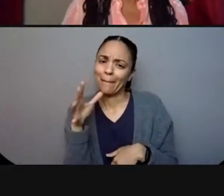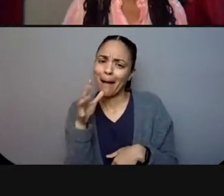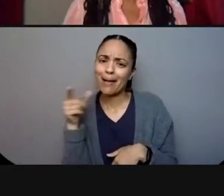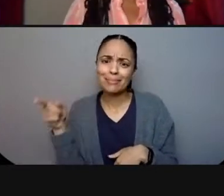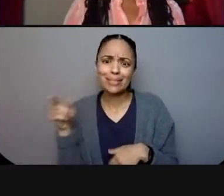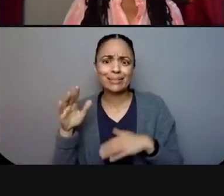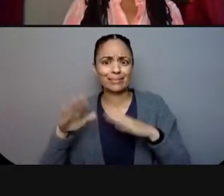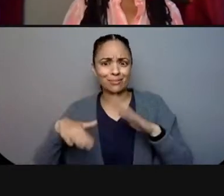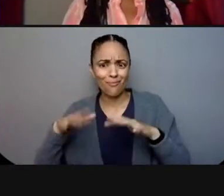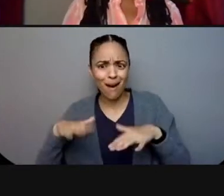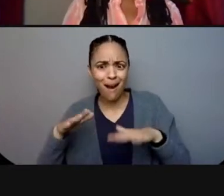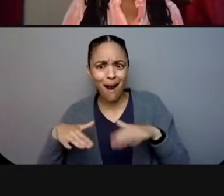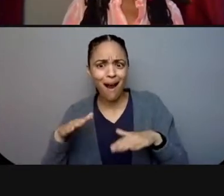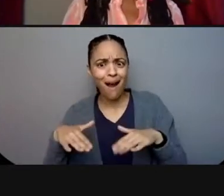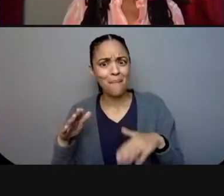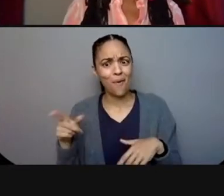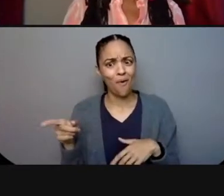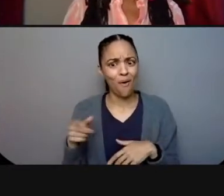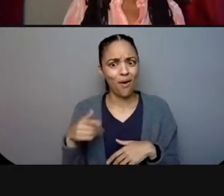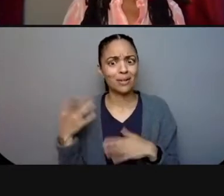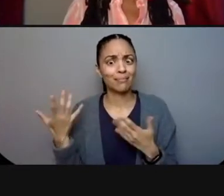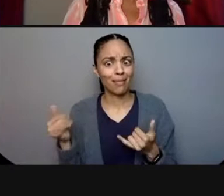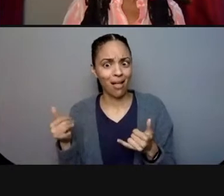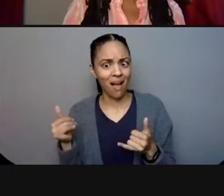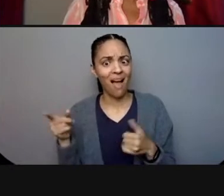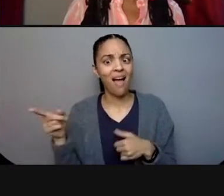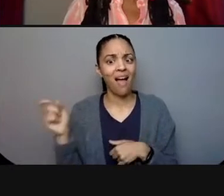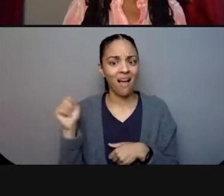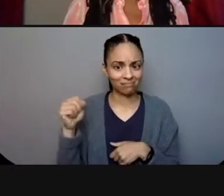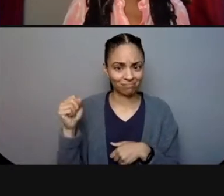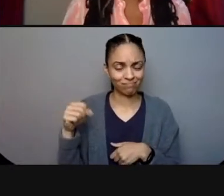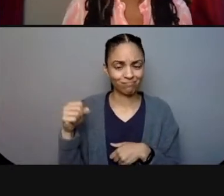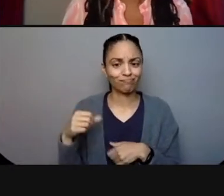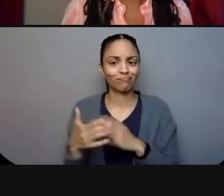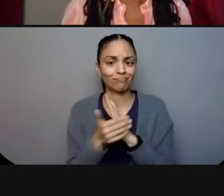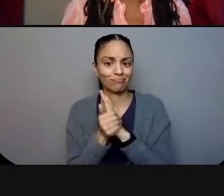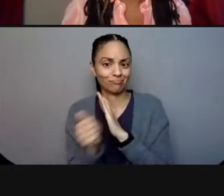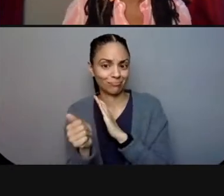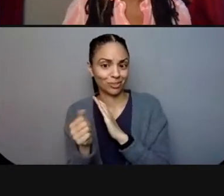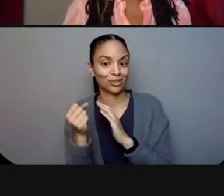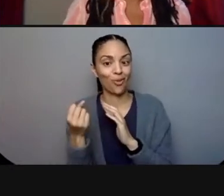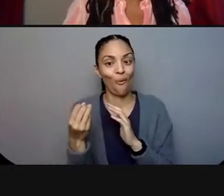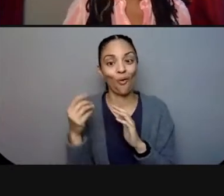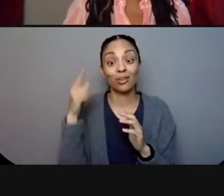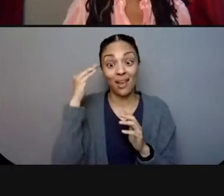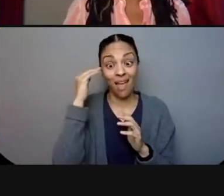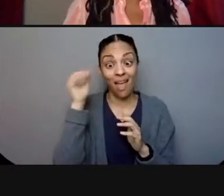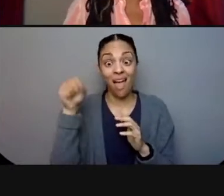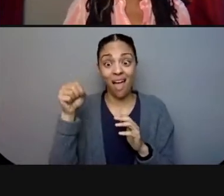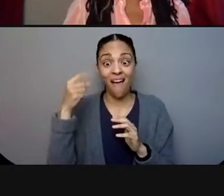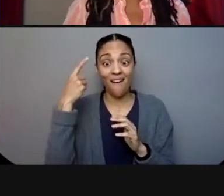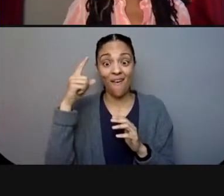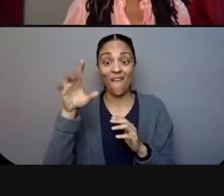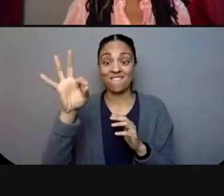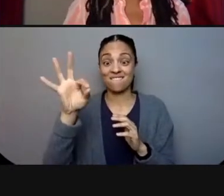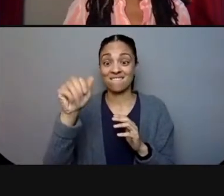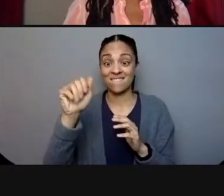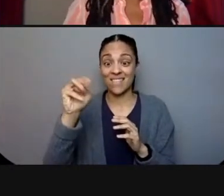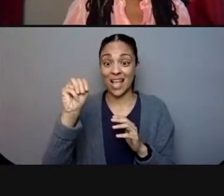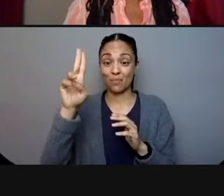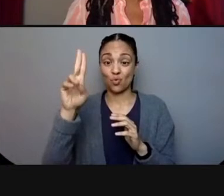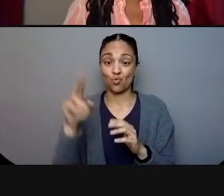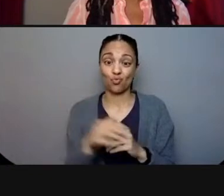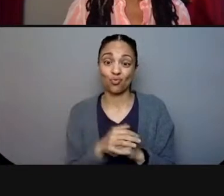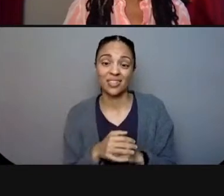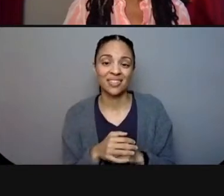Like, don't get it twisted. Come on. So yeah, she had a huge, and still to this day, I remember I was just doing a show again.